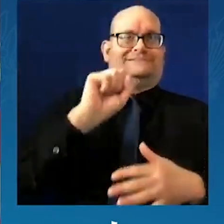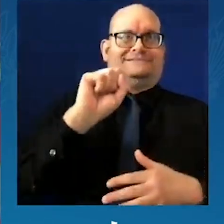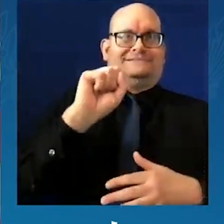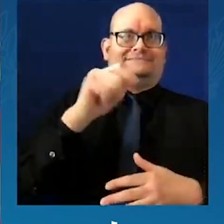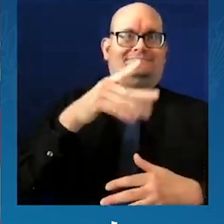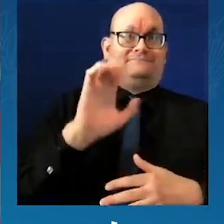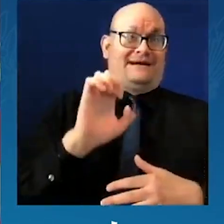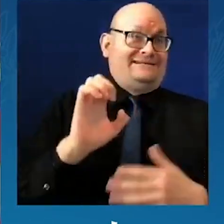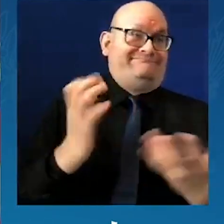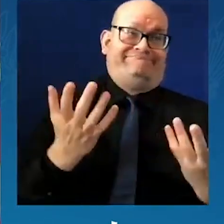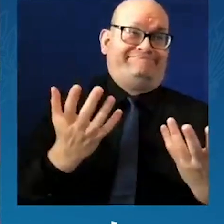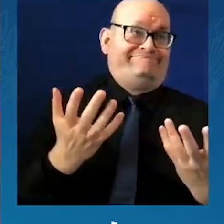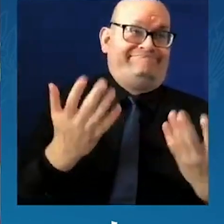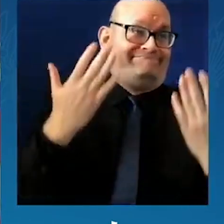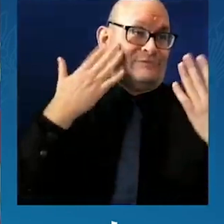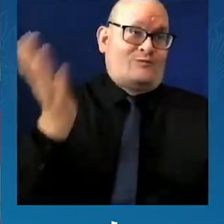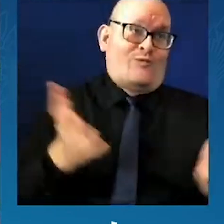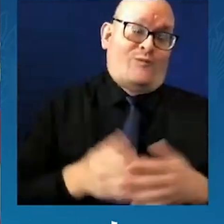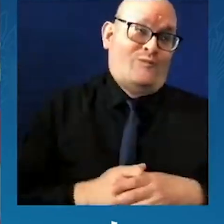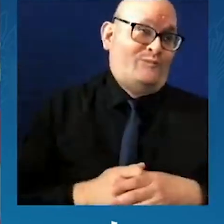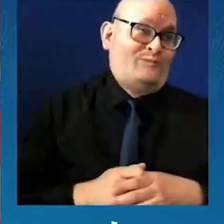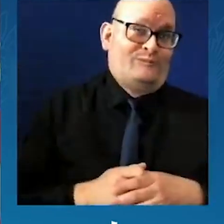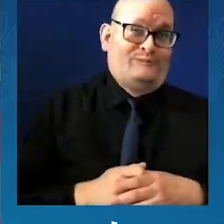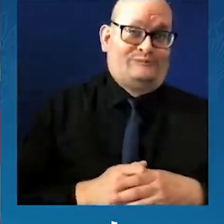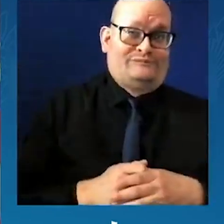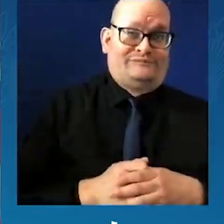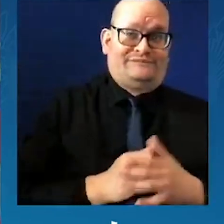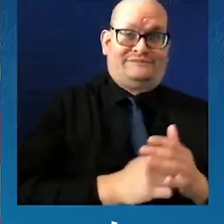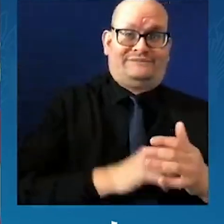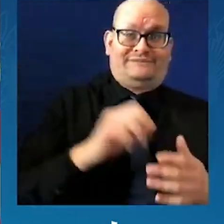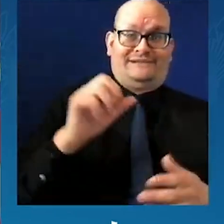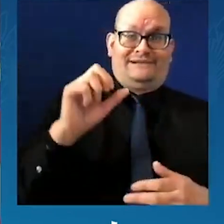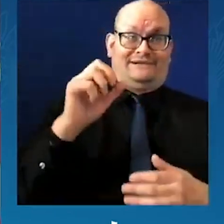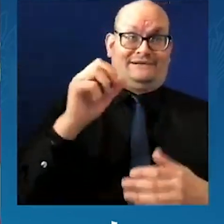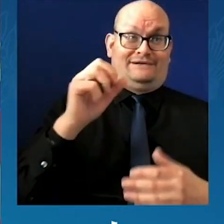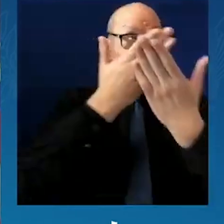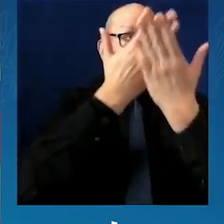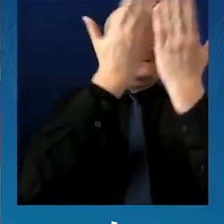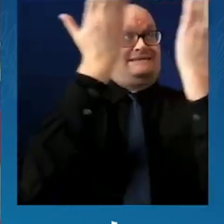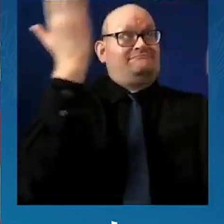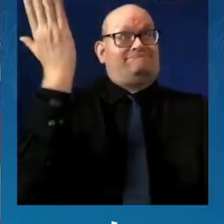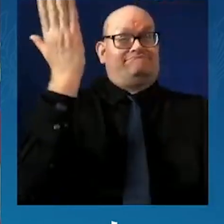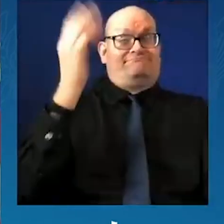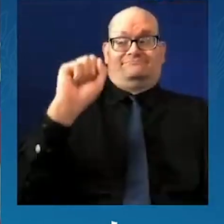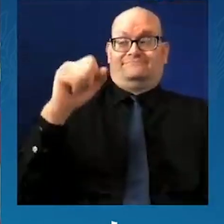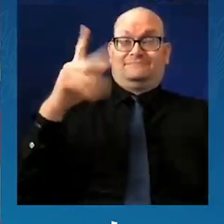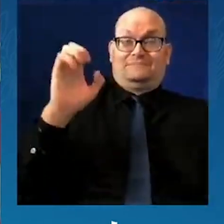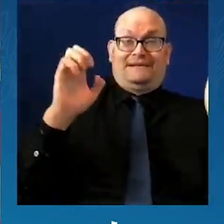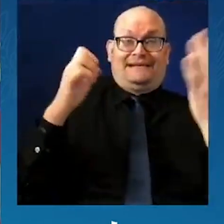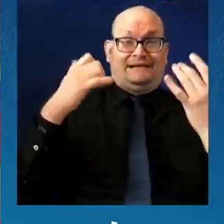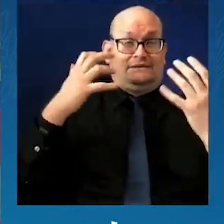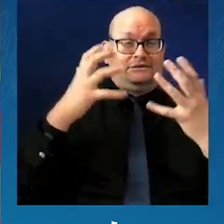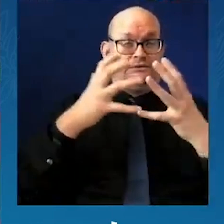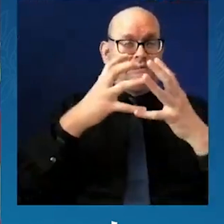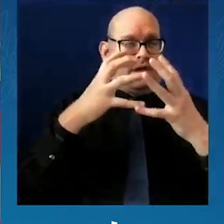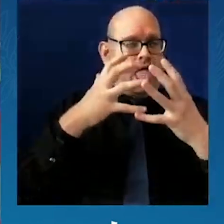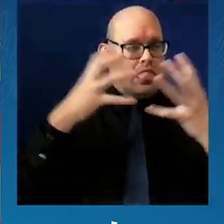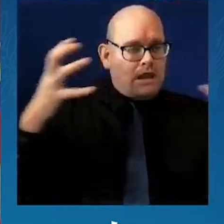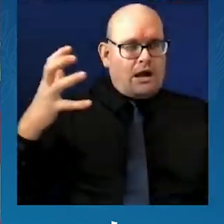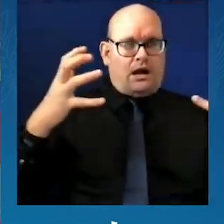Space remains a place of undiscovered an